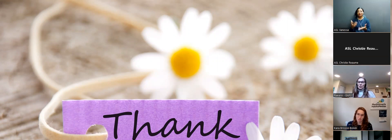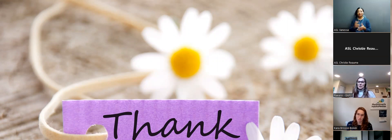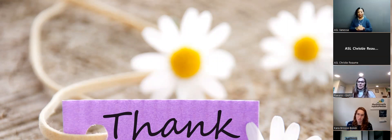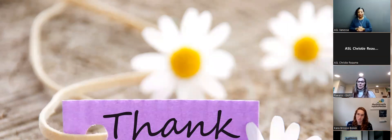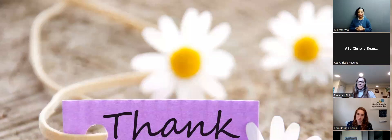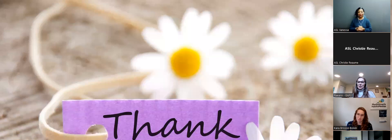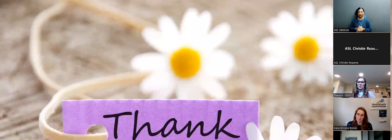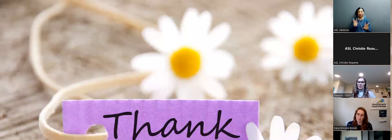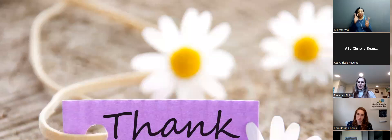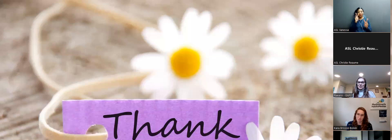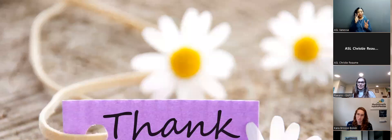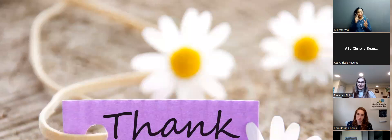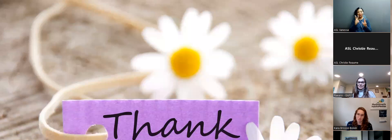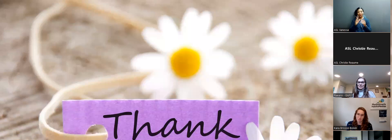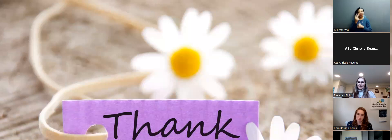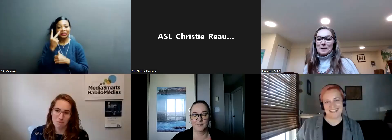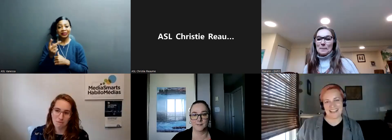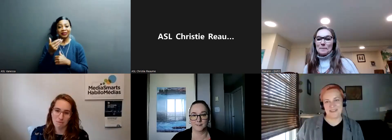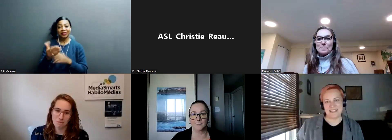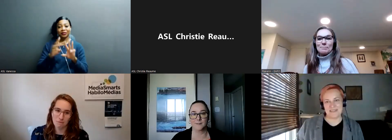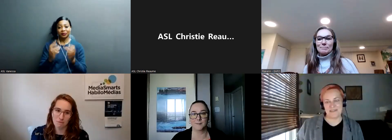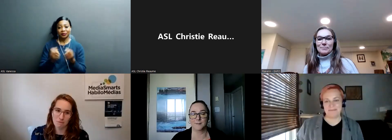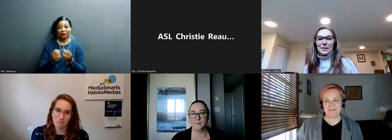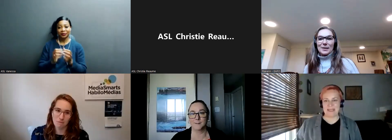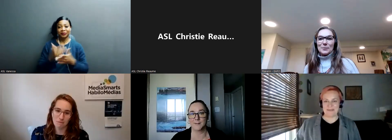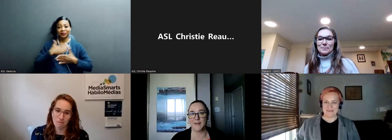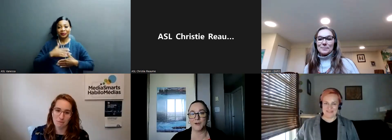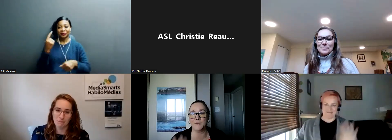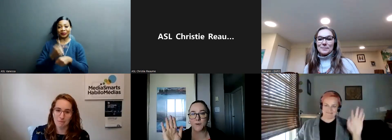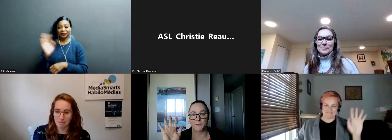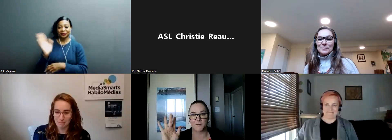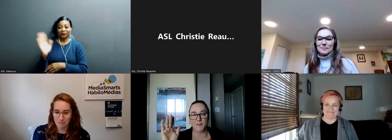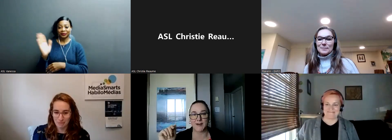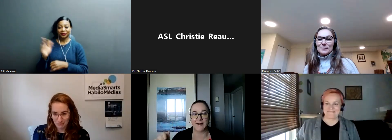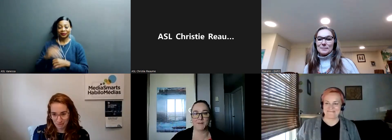we look forward to seeing you at our next webinars have a great day everyone thank you